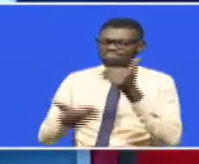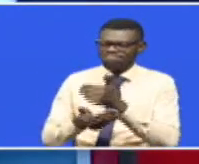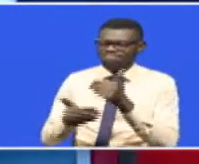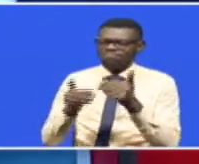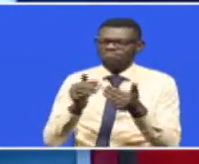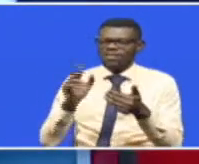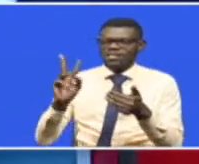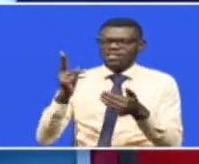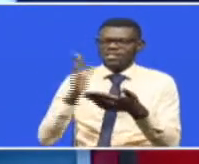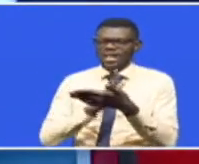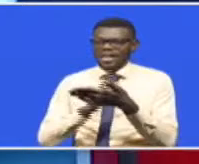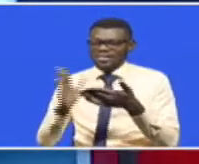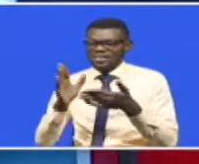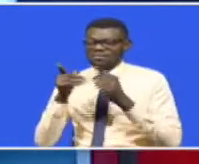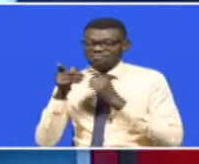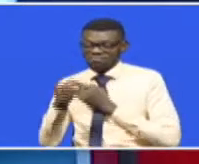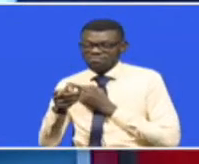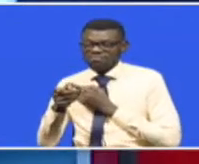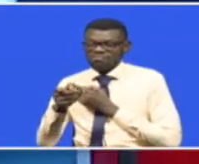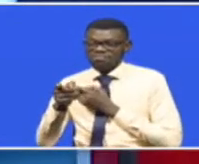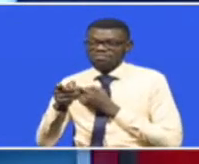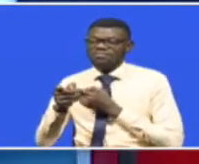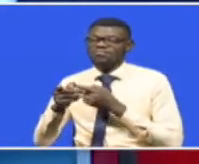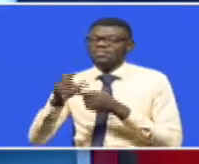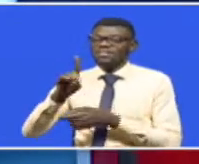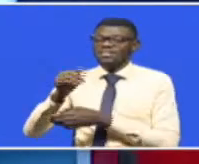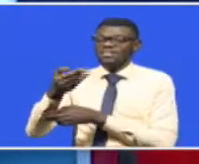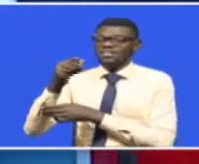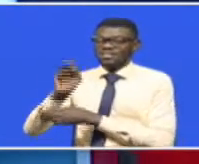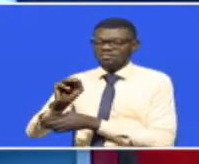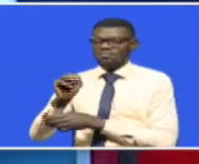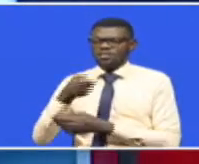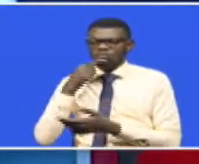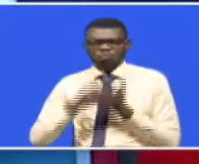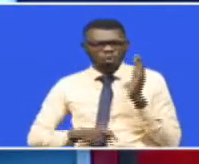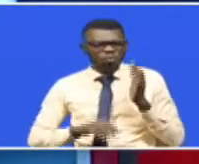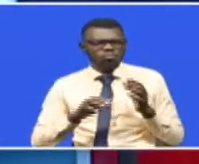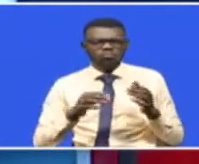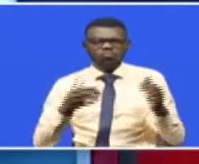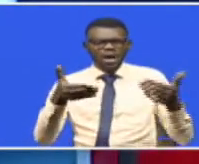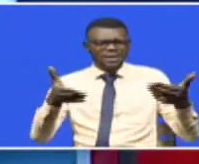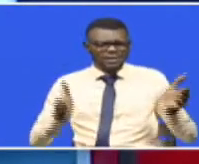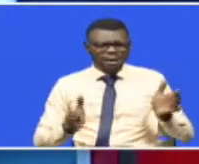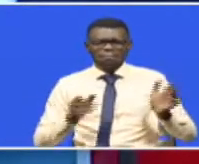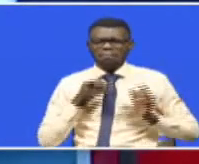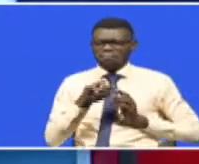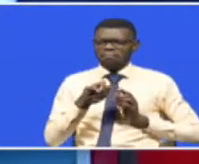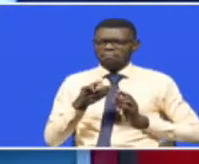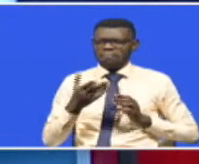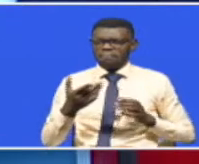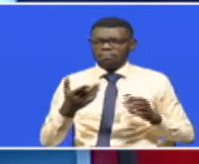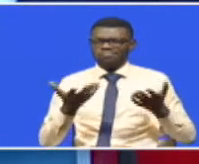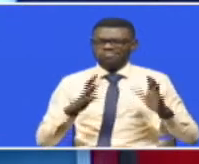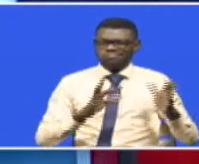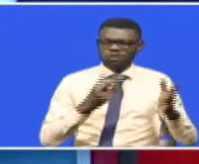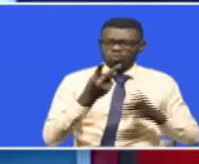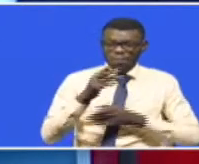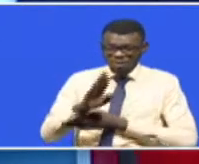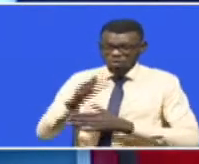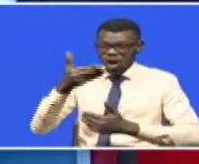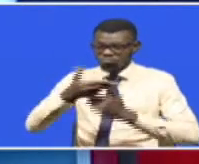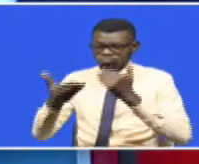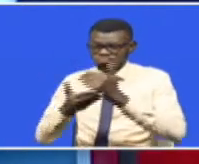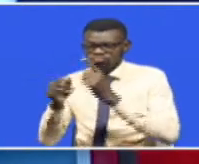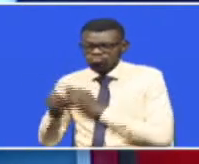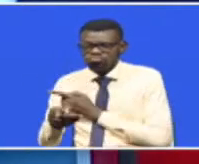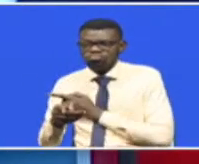the Kirandich Dam project in Kabarnet. The senator stated that the dam, whose cost of construction is approximated at 2 billion shillings,